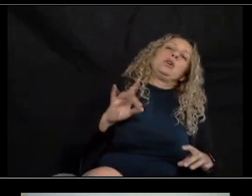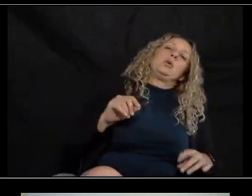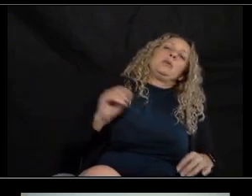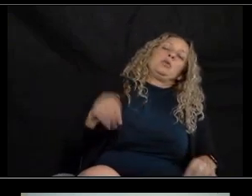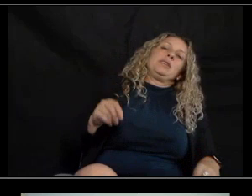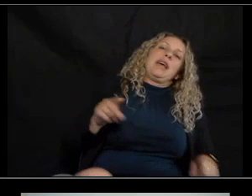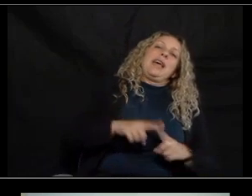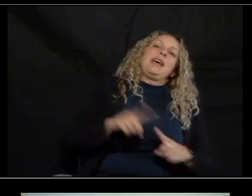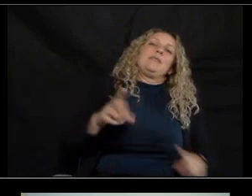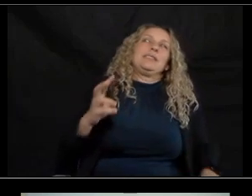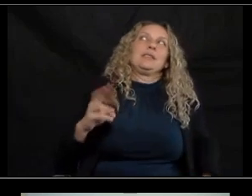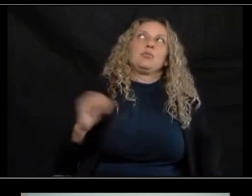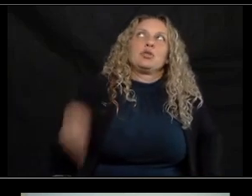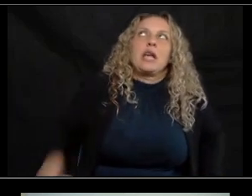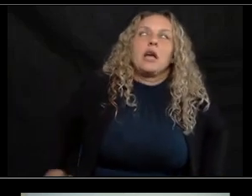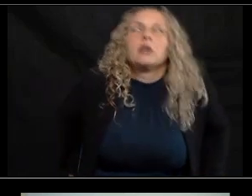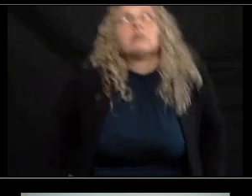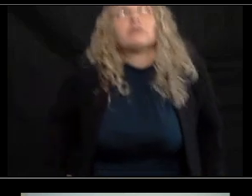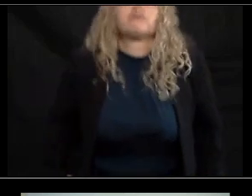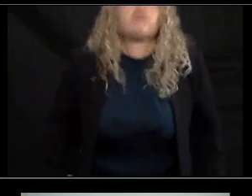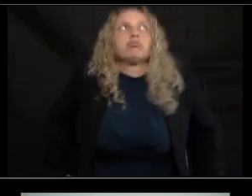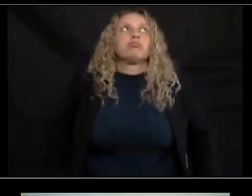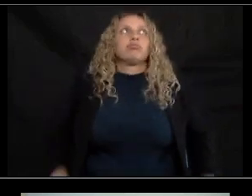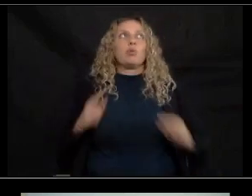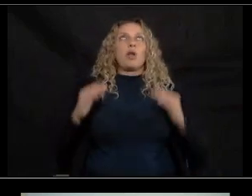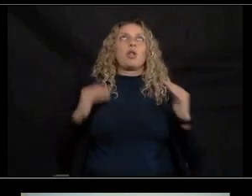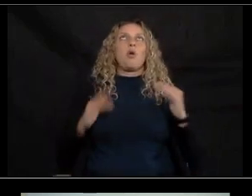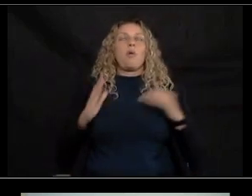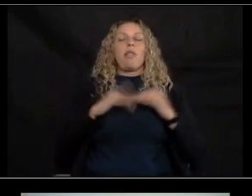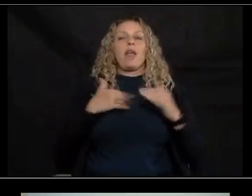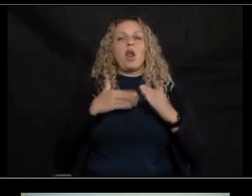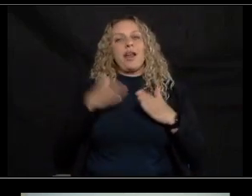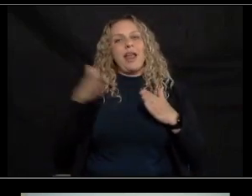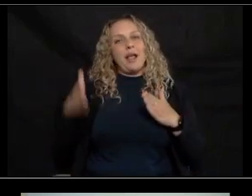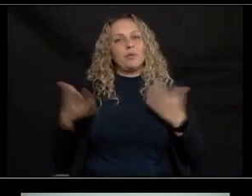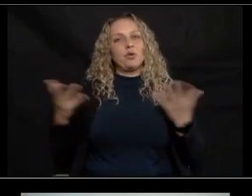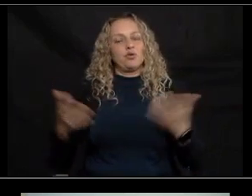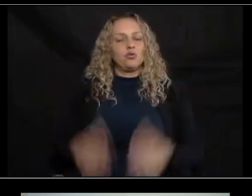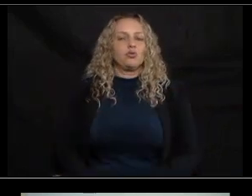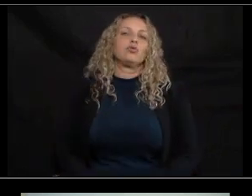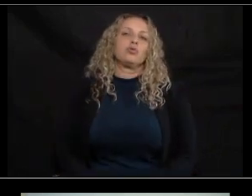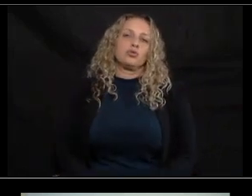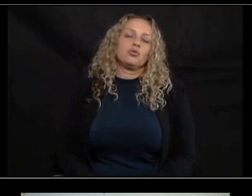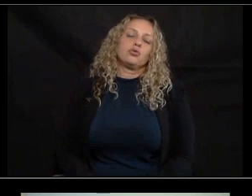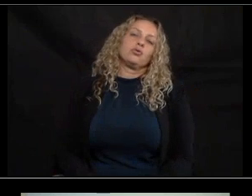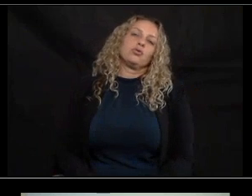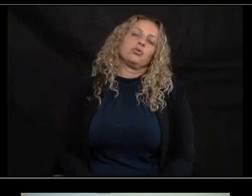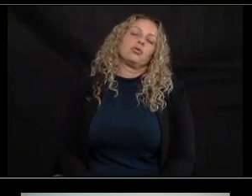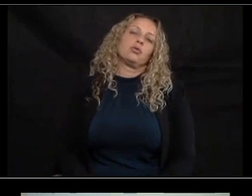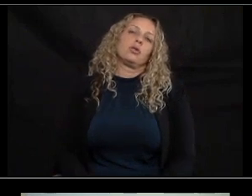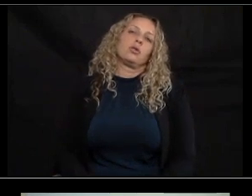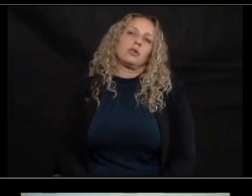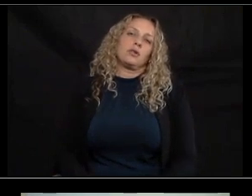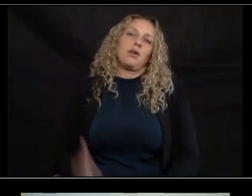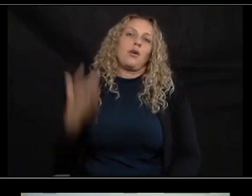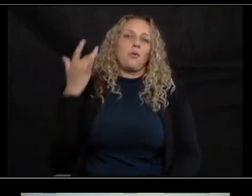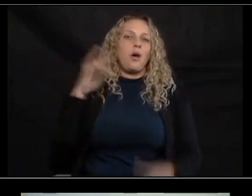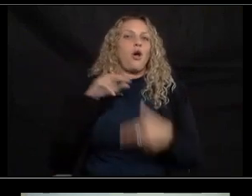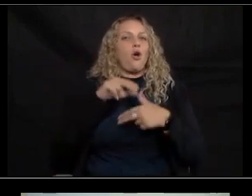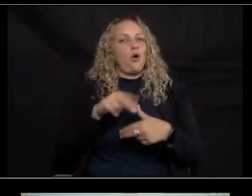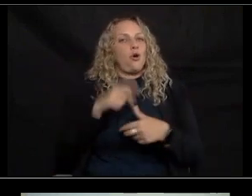because being at 16%, we're a bit lower than our neighbors. And due to hurricanes